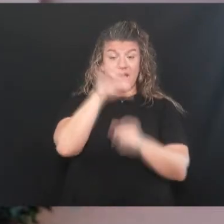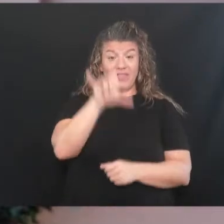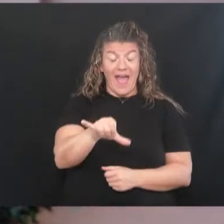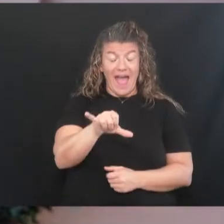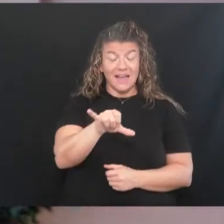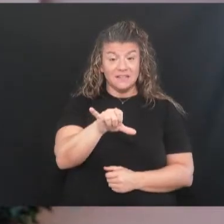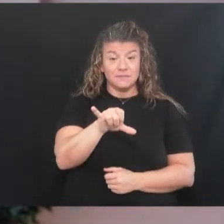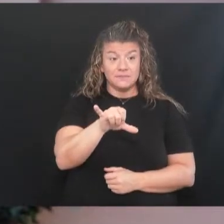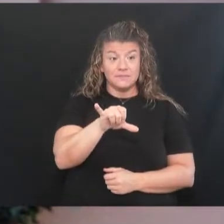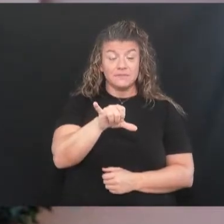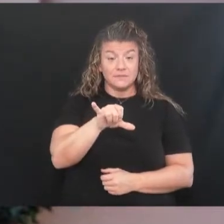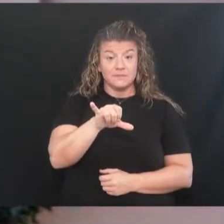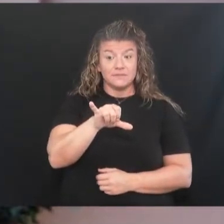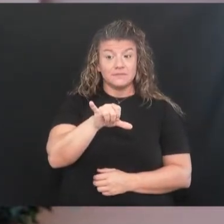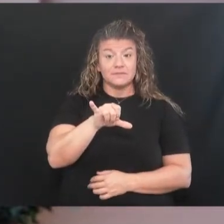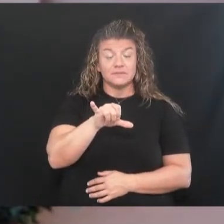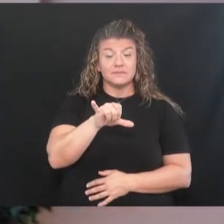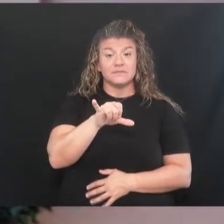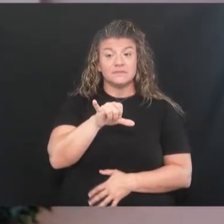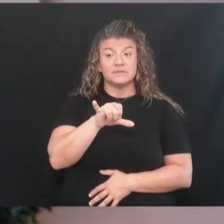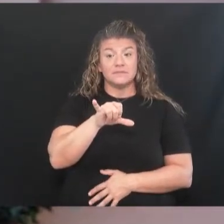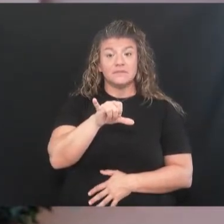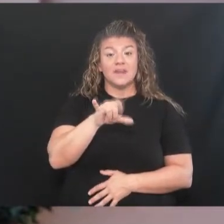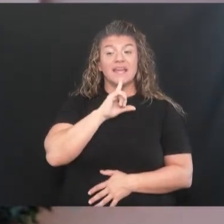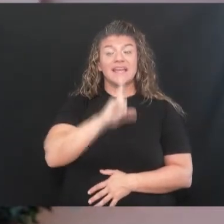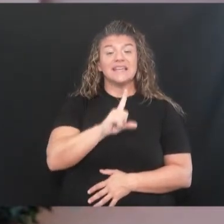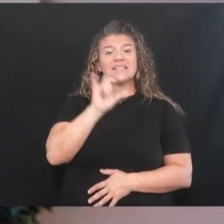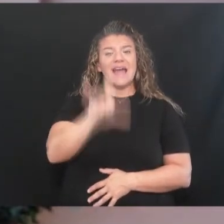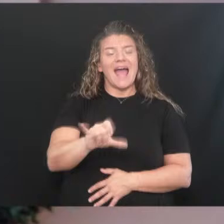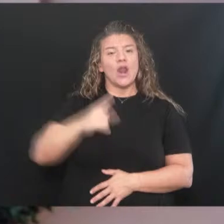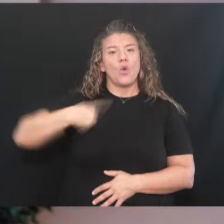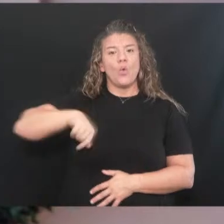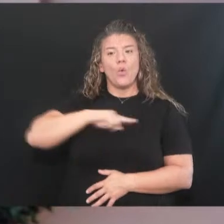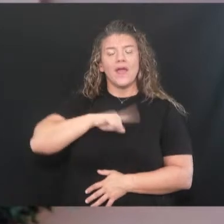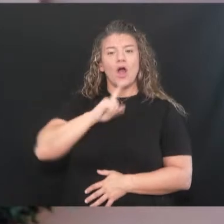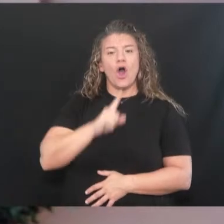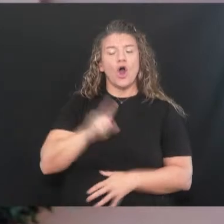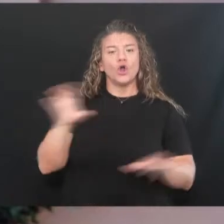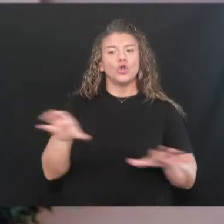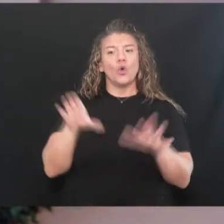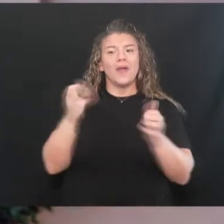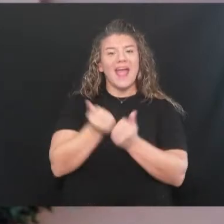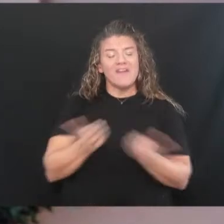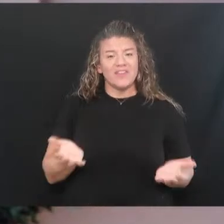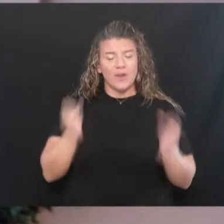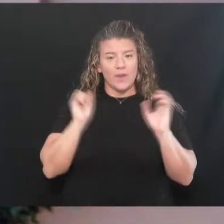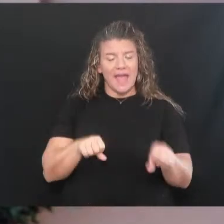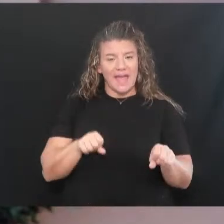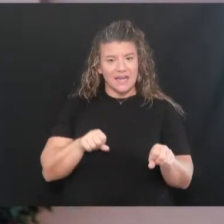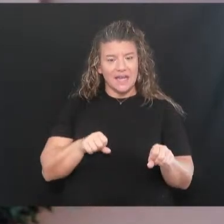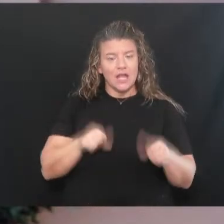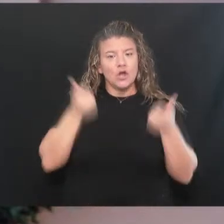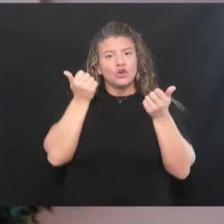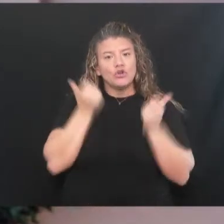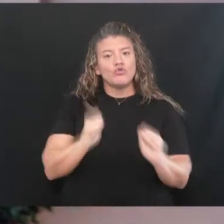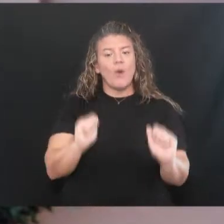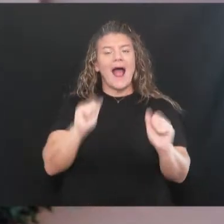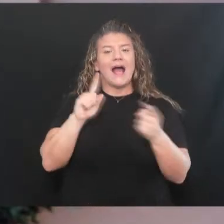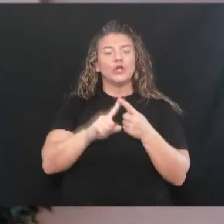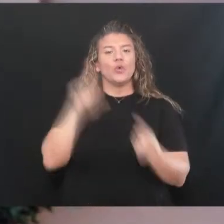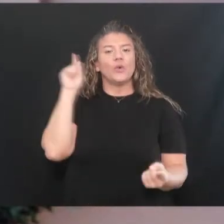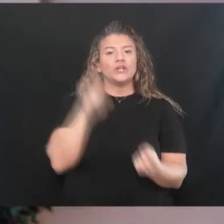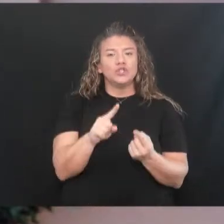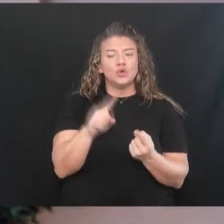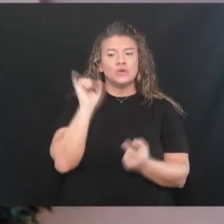and others, is that we are doing everything we can to try to reduce